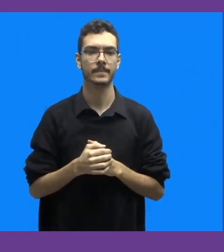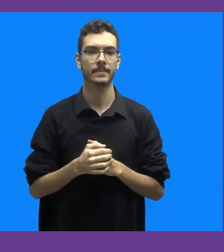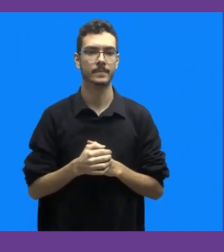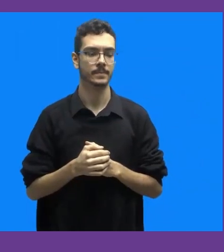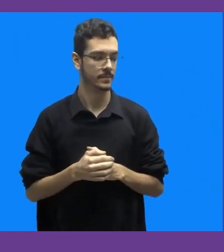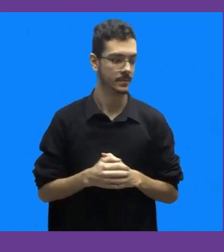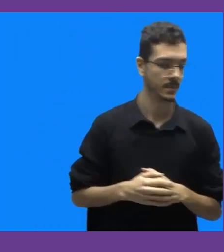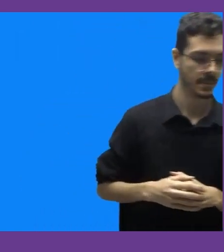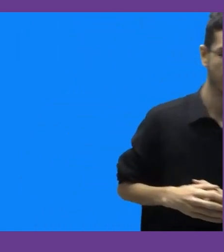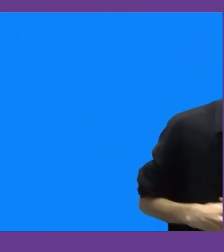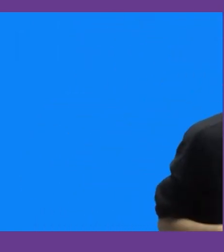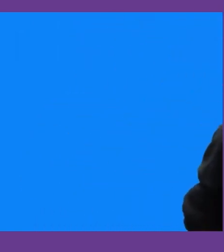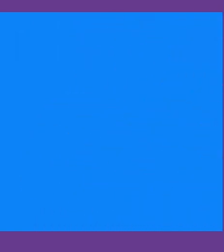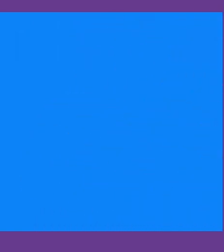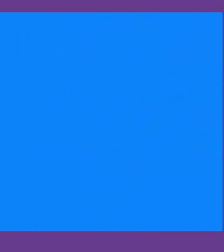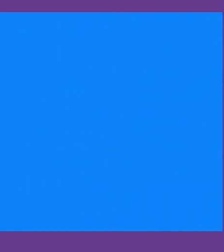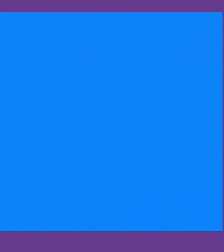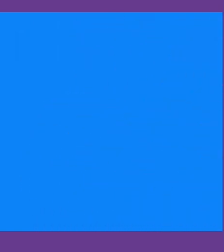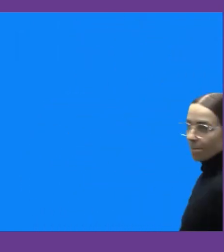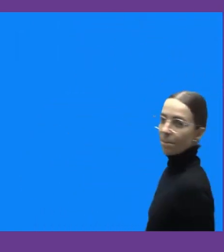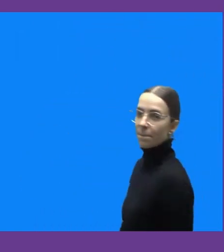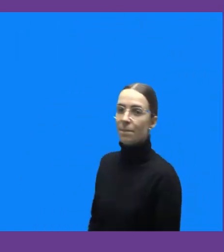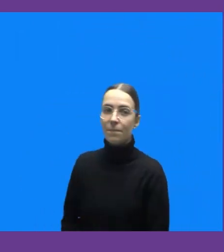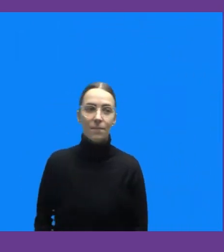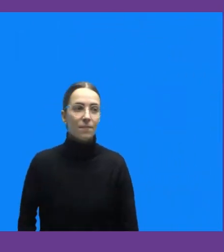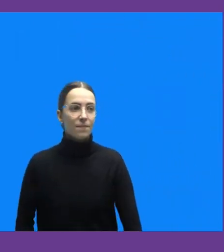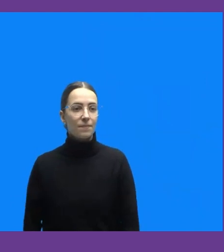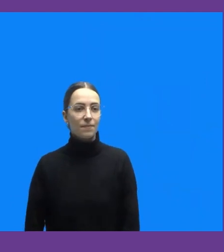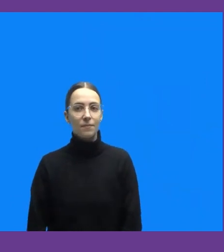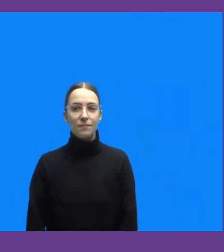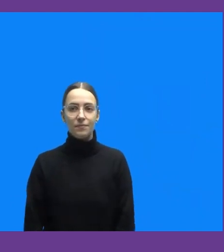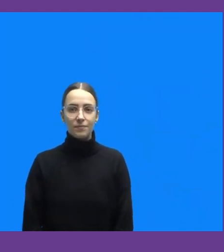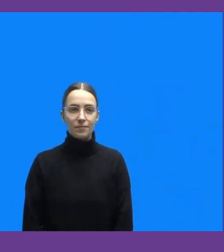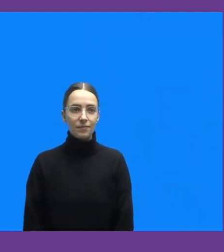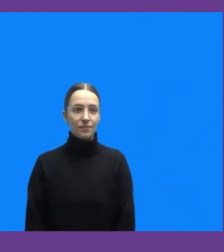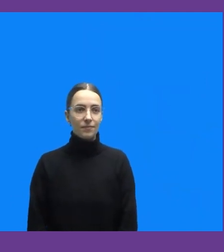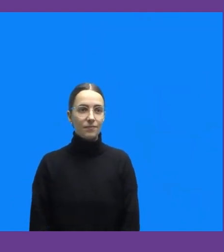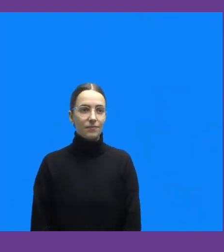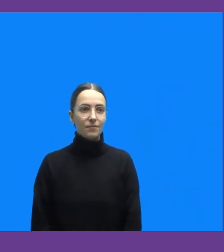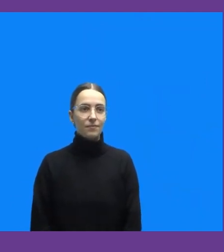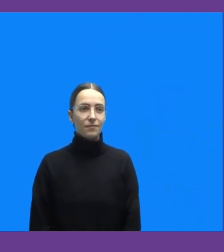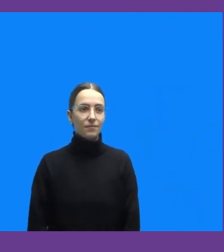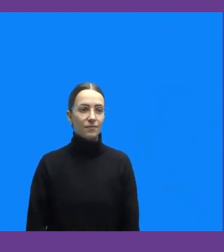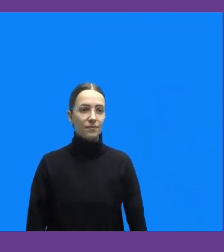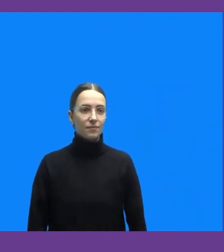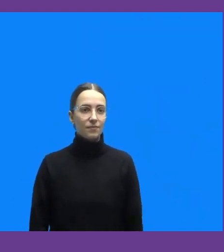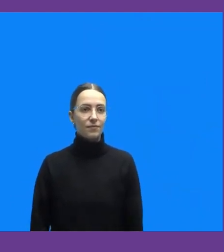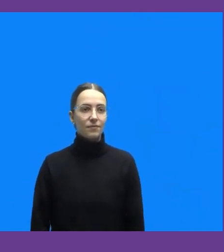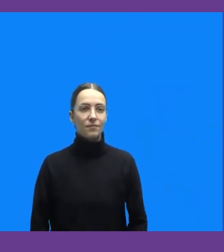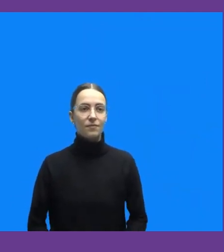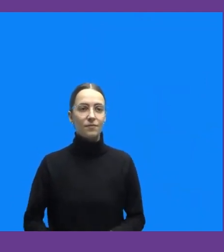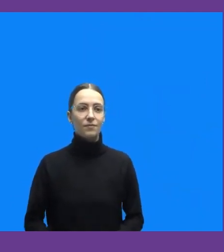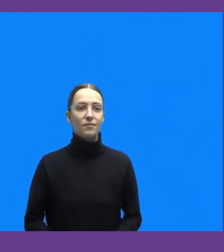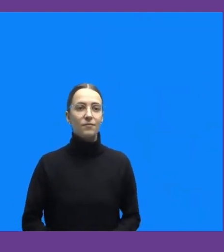issues on going to other universities in Europe is access to books. So a